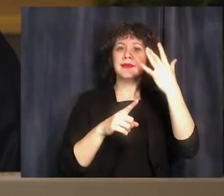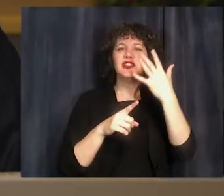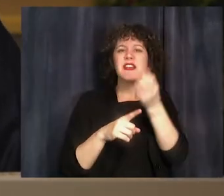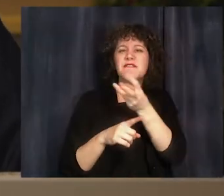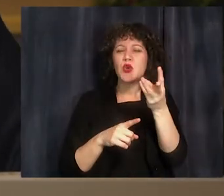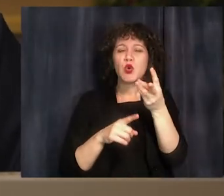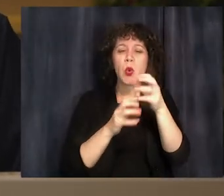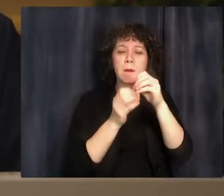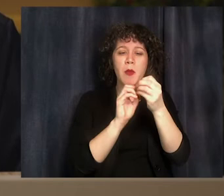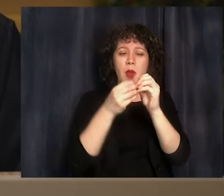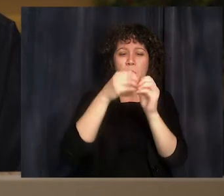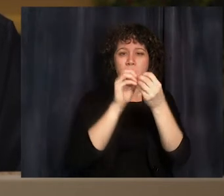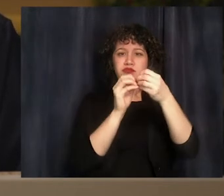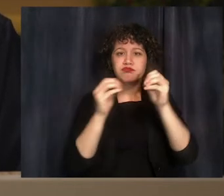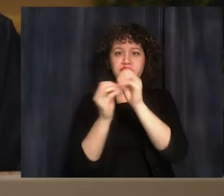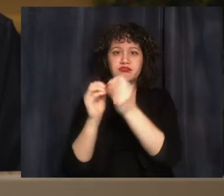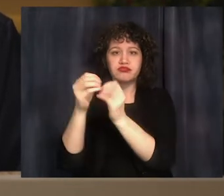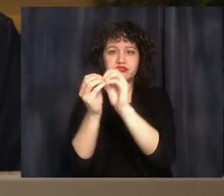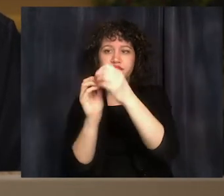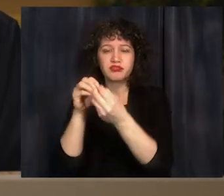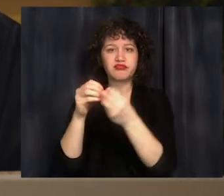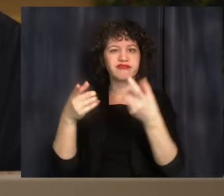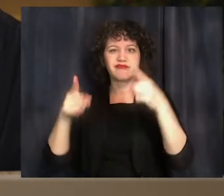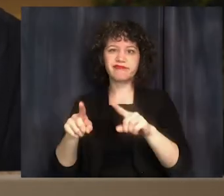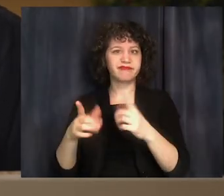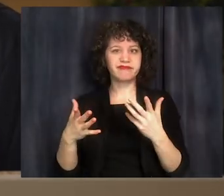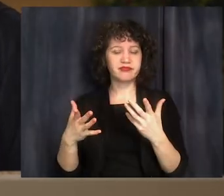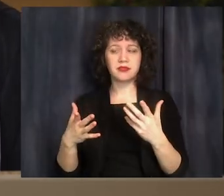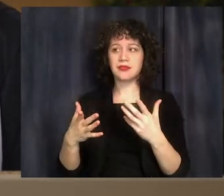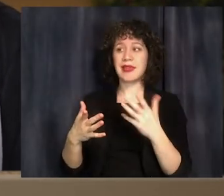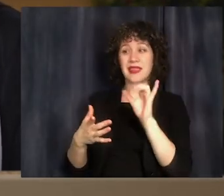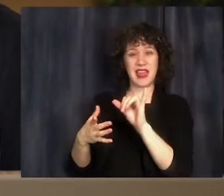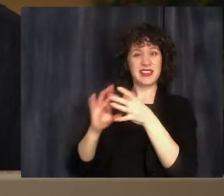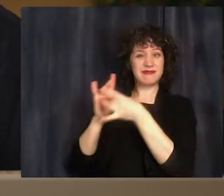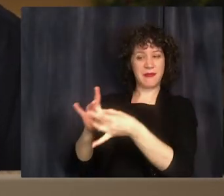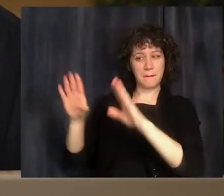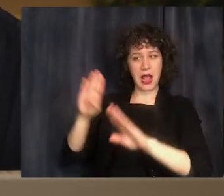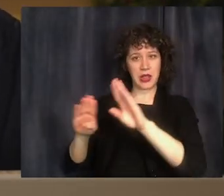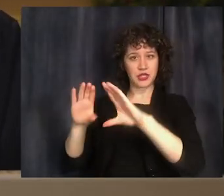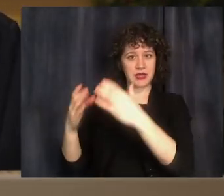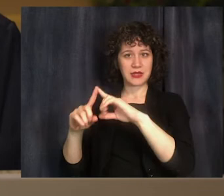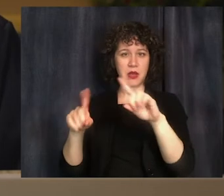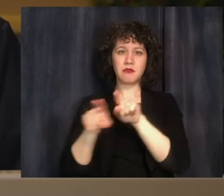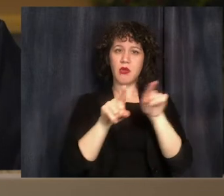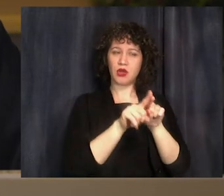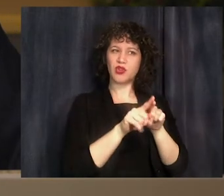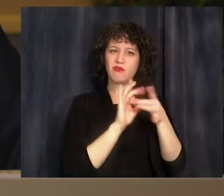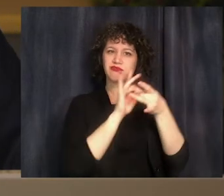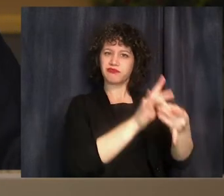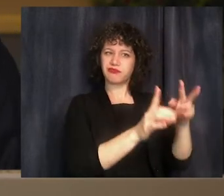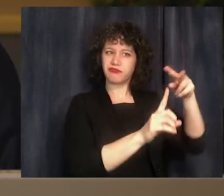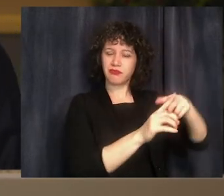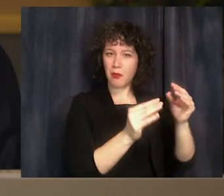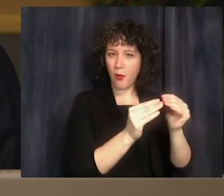time. This was during biology class, of course, but I think it can be applied to more than just science. We're here today because 4 years ago,